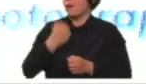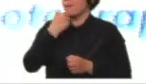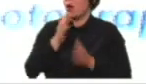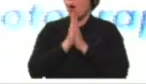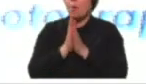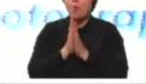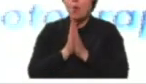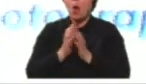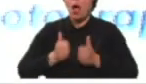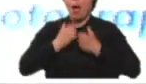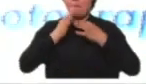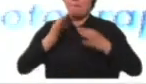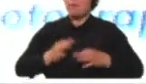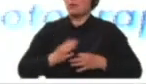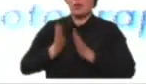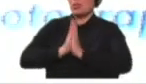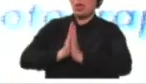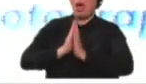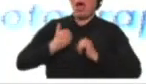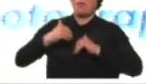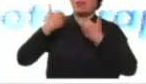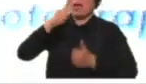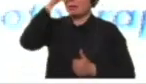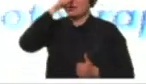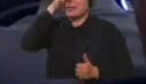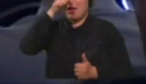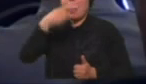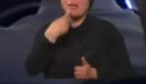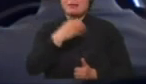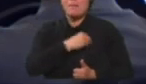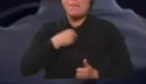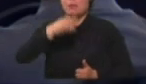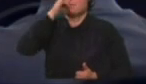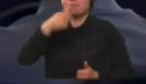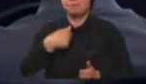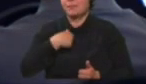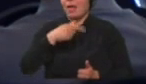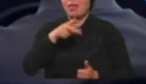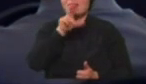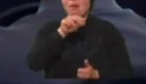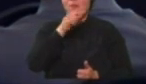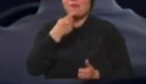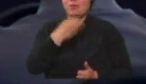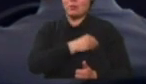Polish. So Polish Academy of Sciences, and some of my other roles.